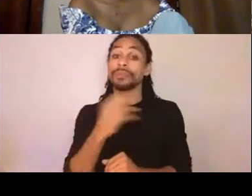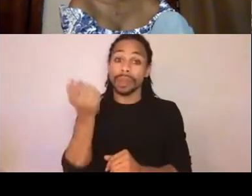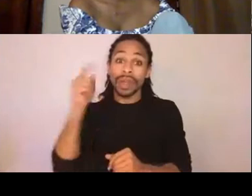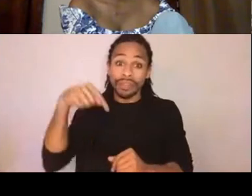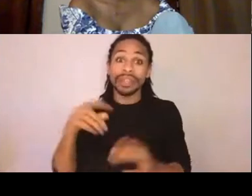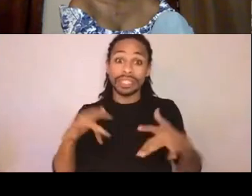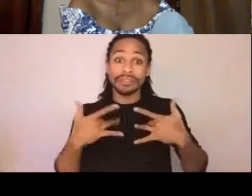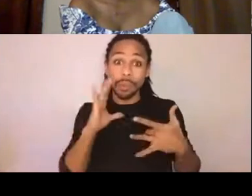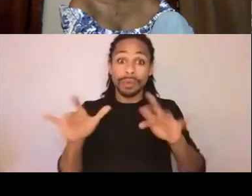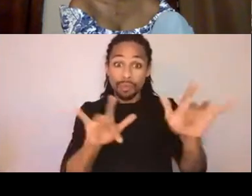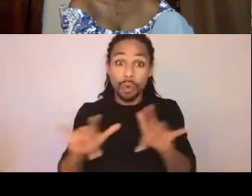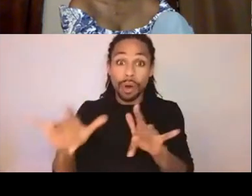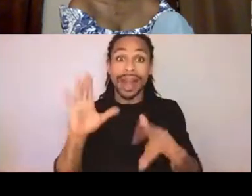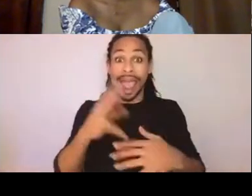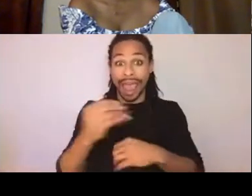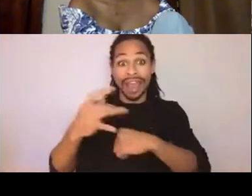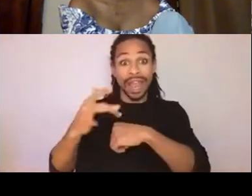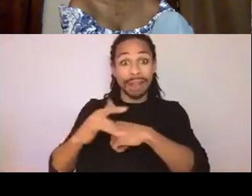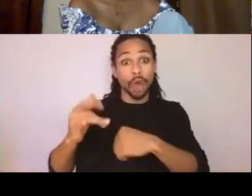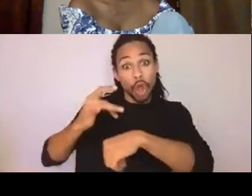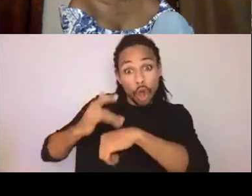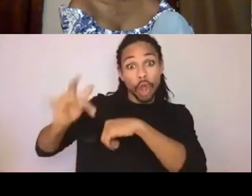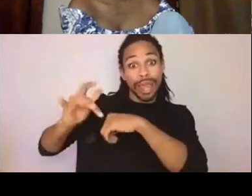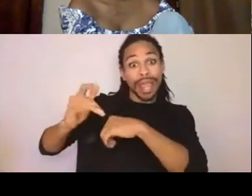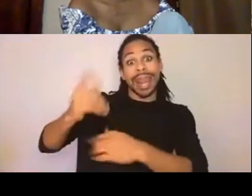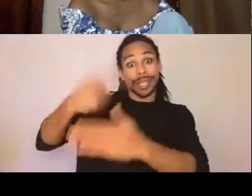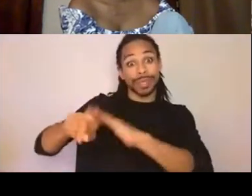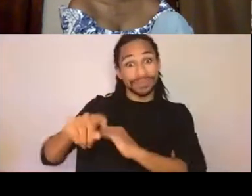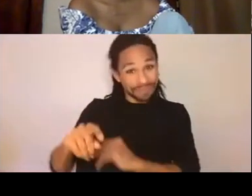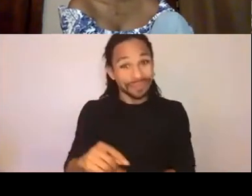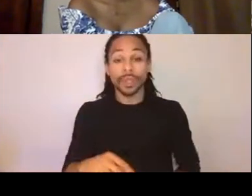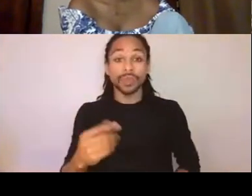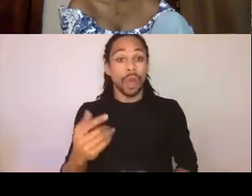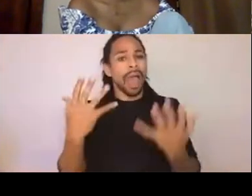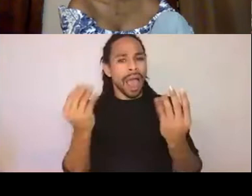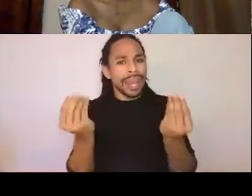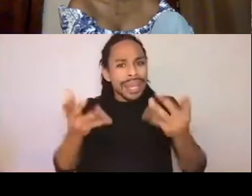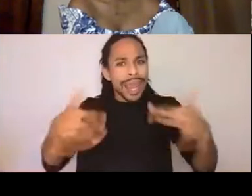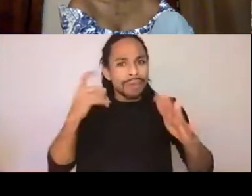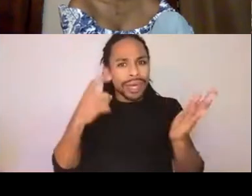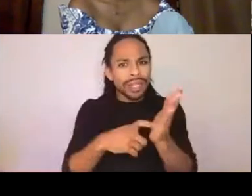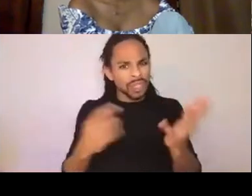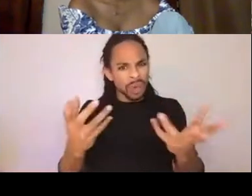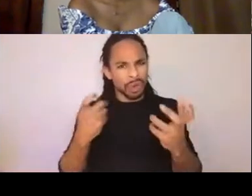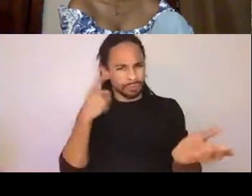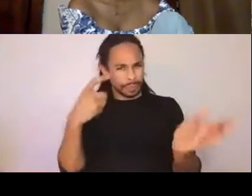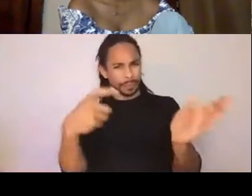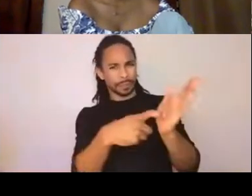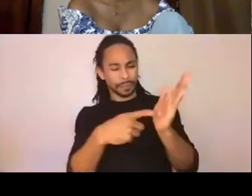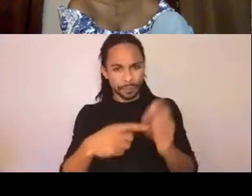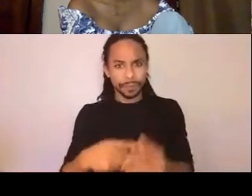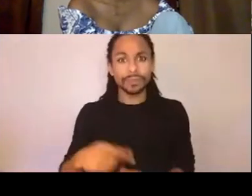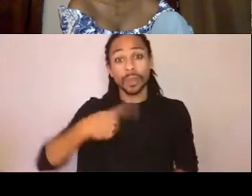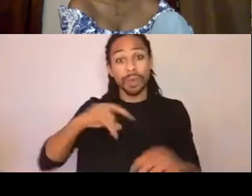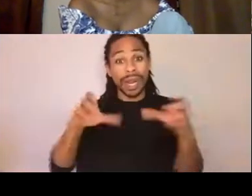week. So I'd like to take a few minutes for a land recognition to acknowledge our respective relationships to place. We're gathered